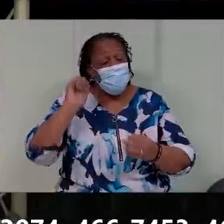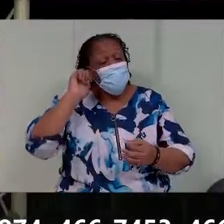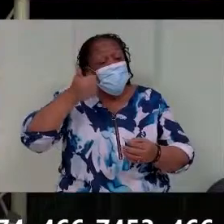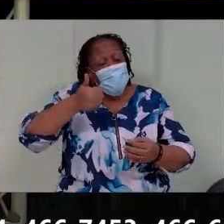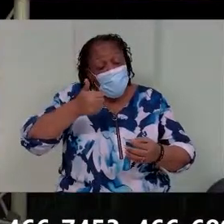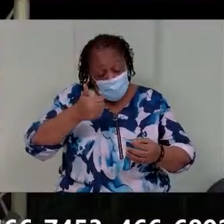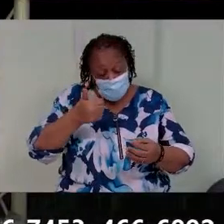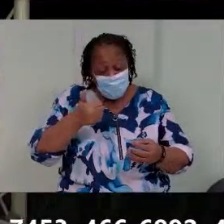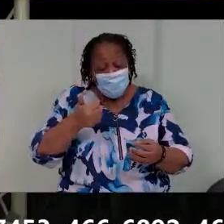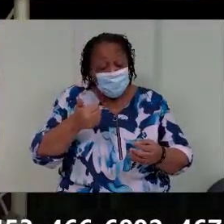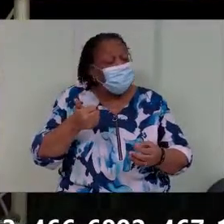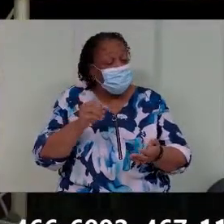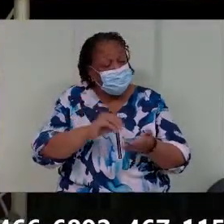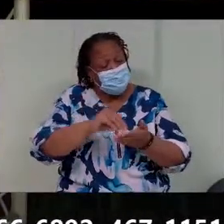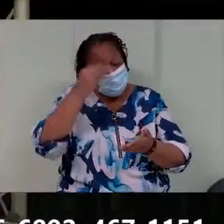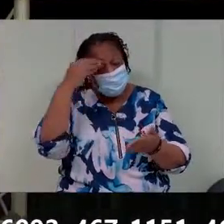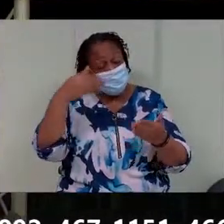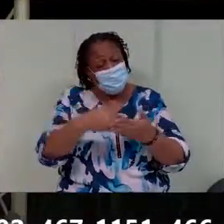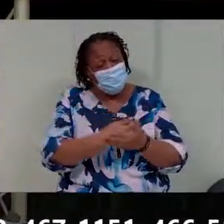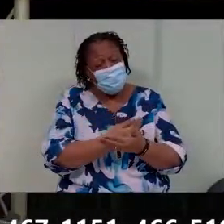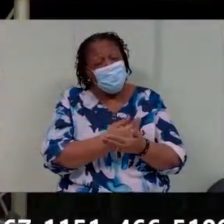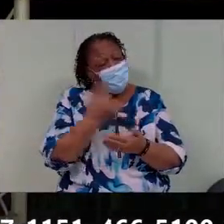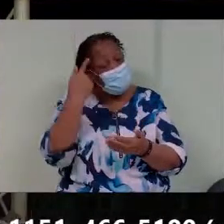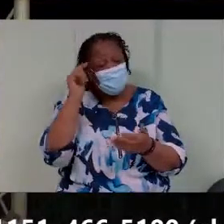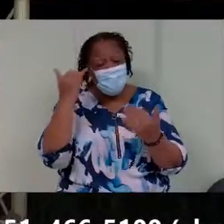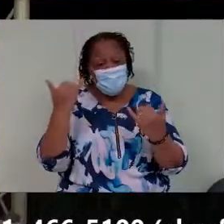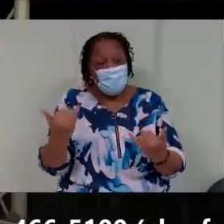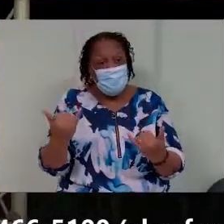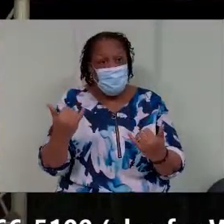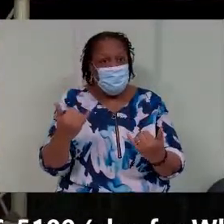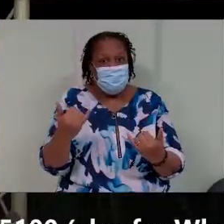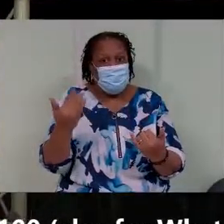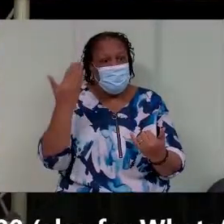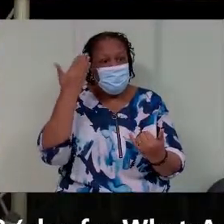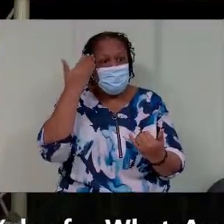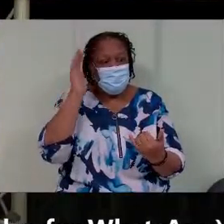come back and share it with you. But I can say for now that that is what's called